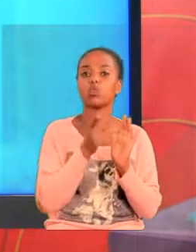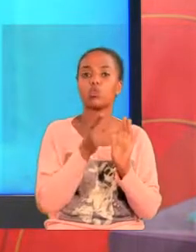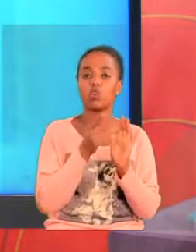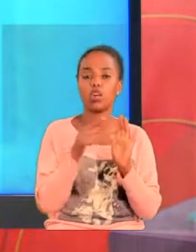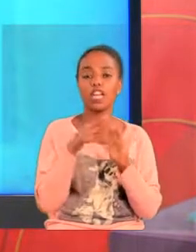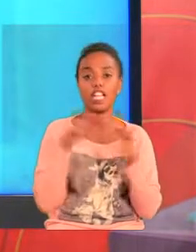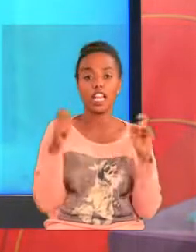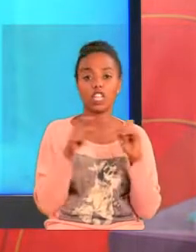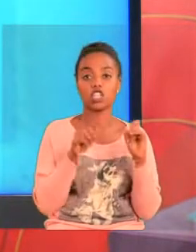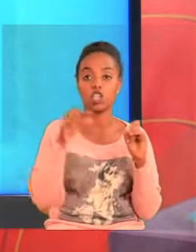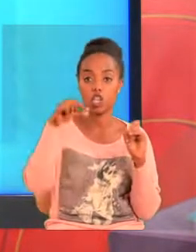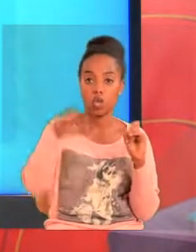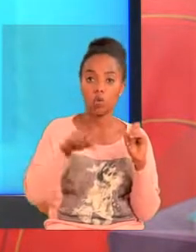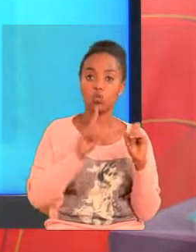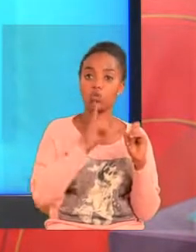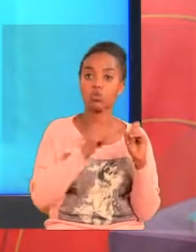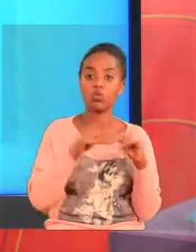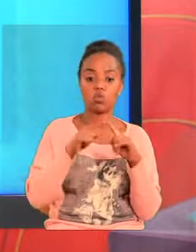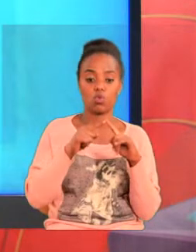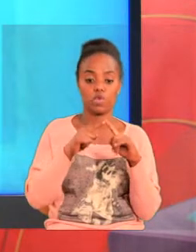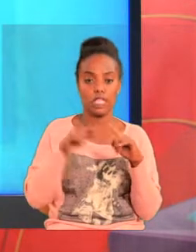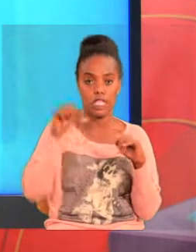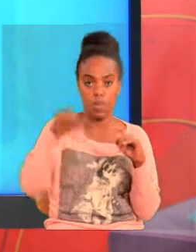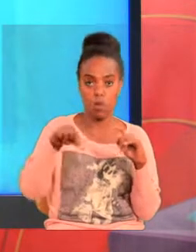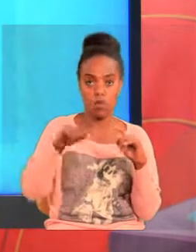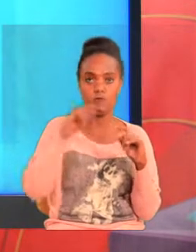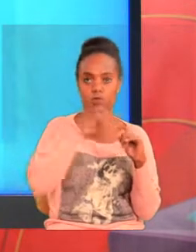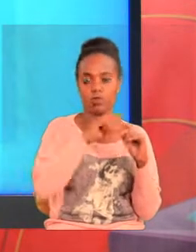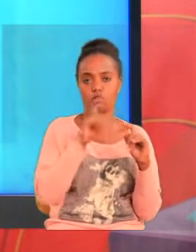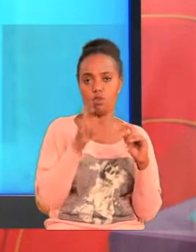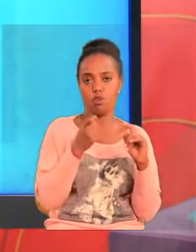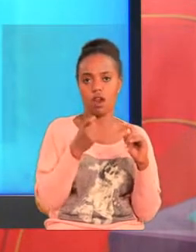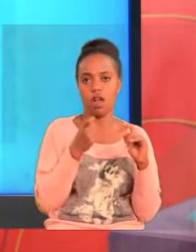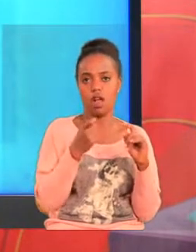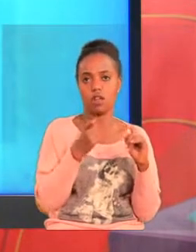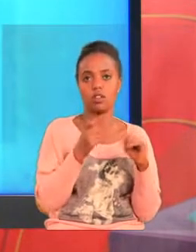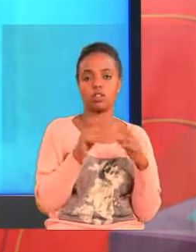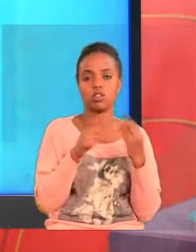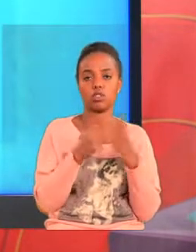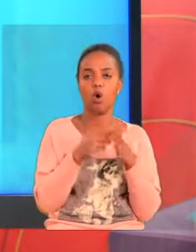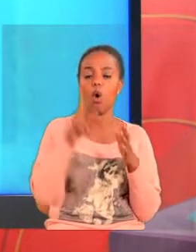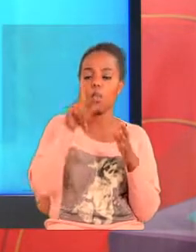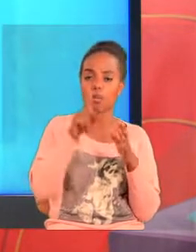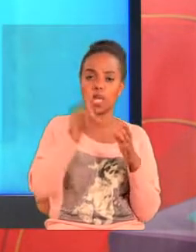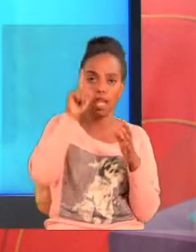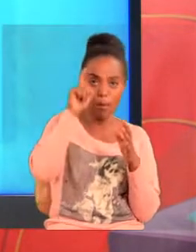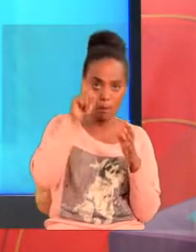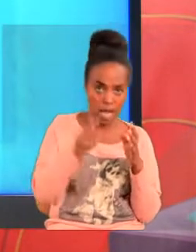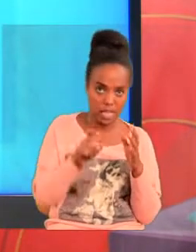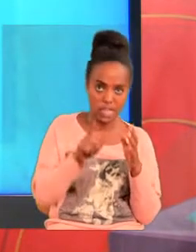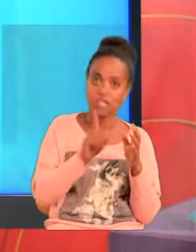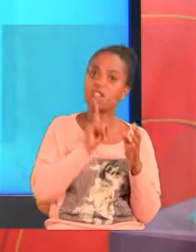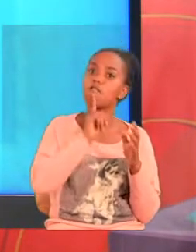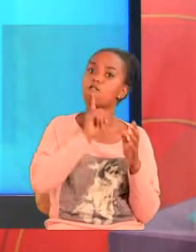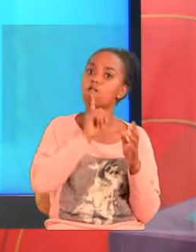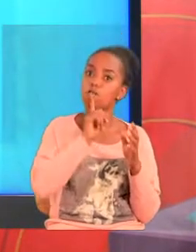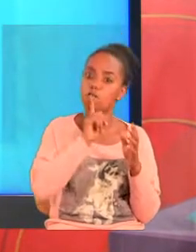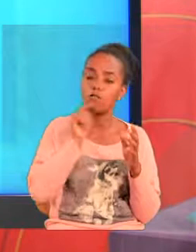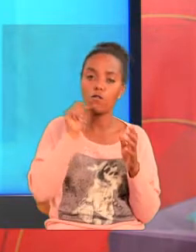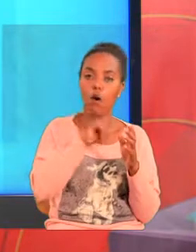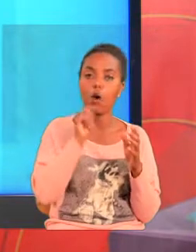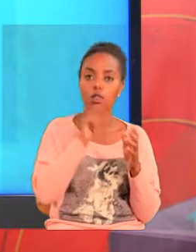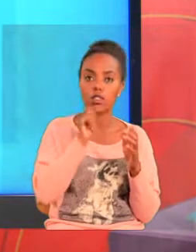since negation of Q is true, Q is false. Q is false here. So P must be false so